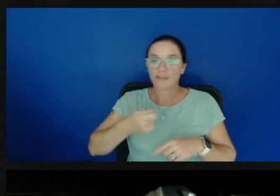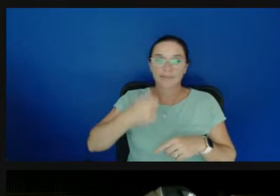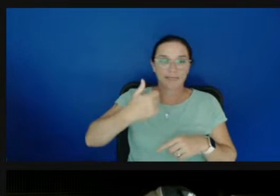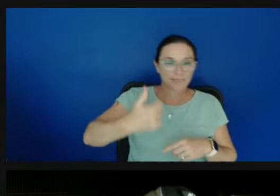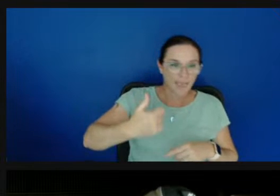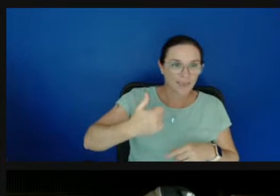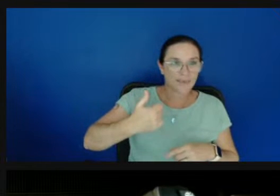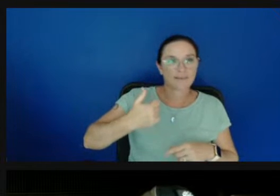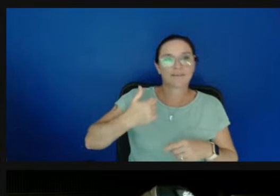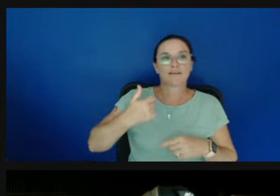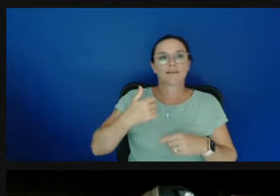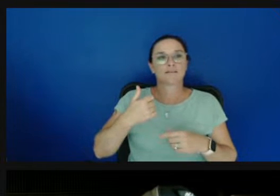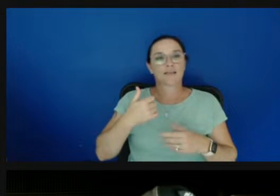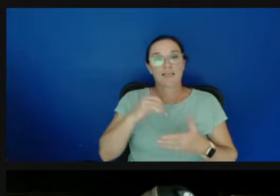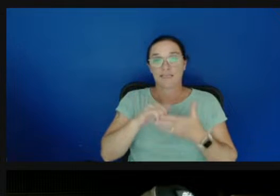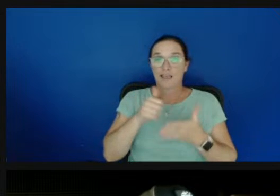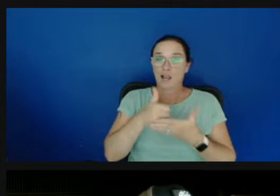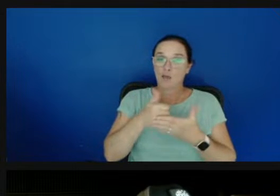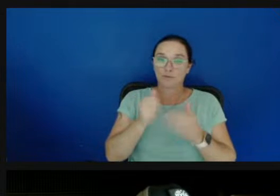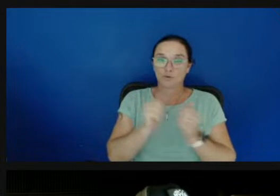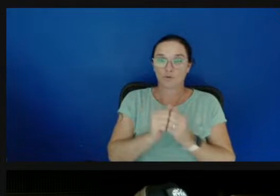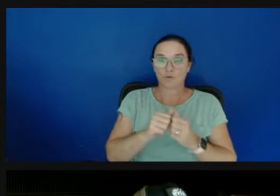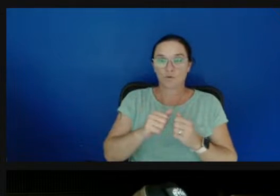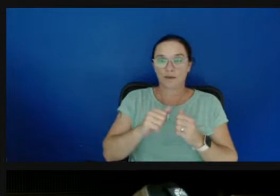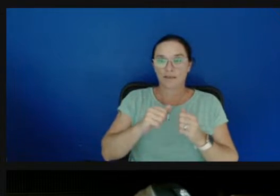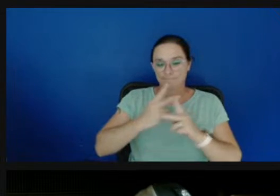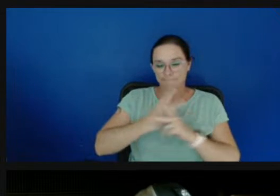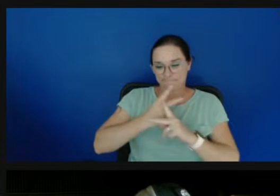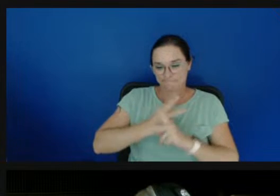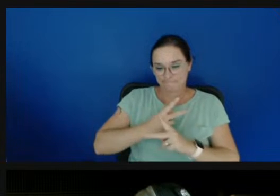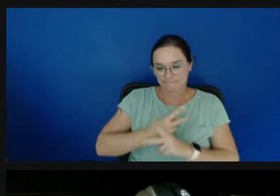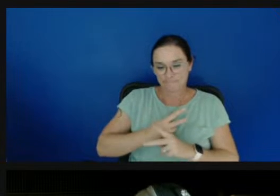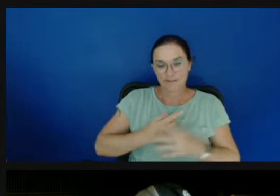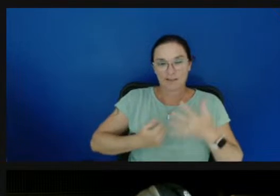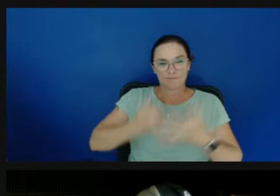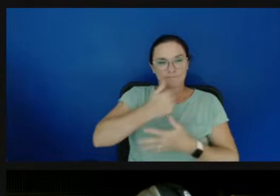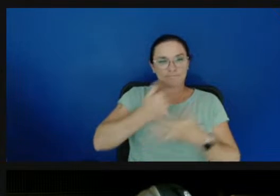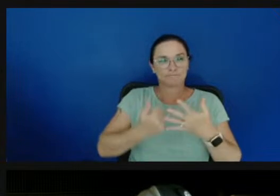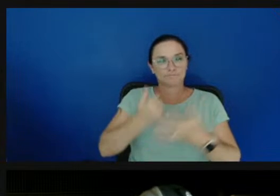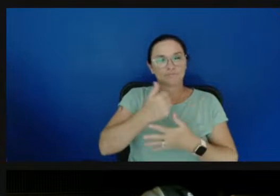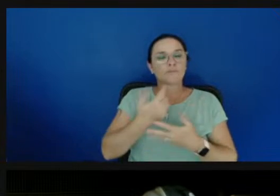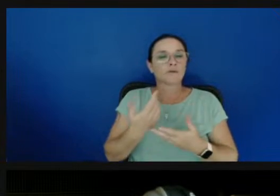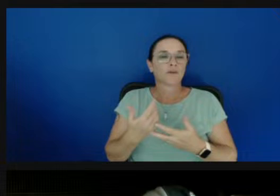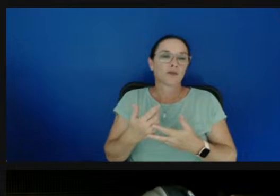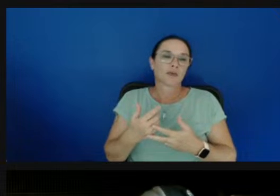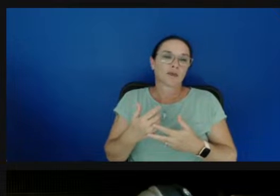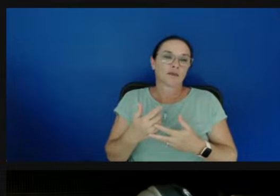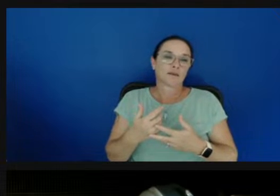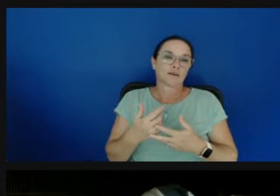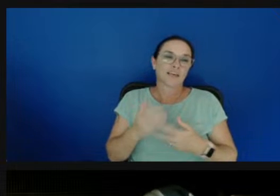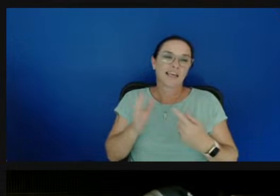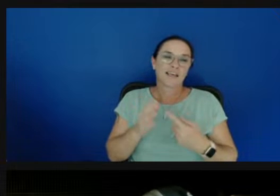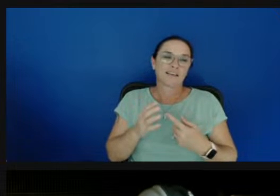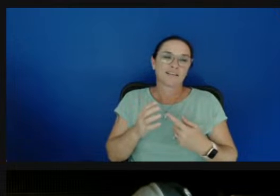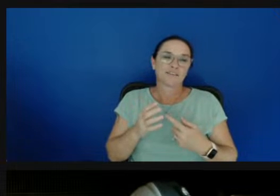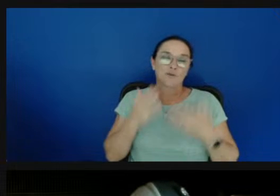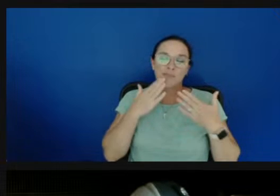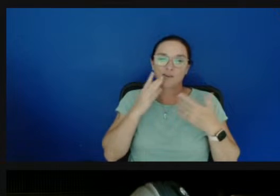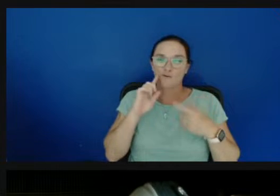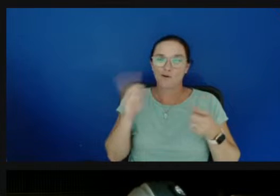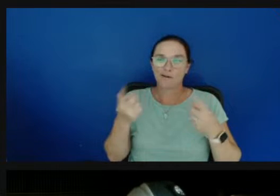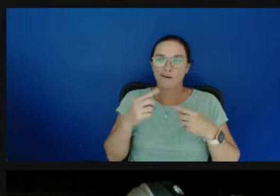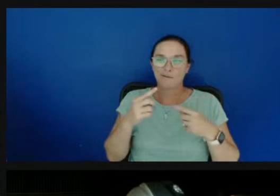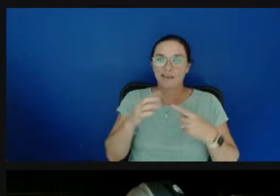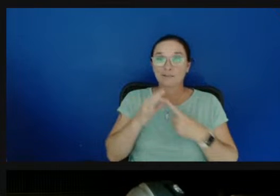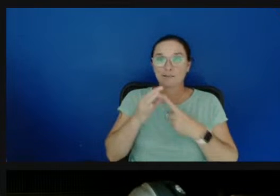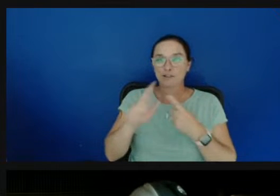help with the algorithm. So we appreciate everybody that tuned in today, especially when it's not erupting, right? When